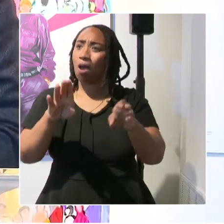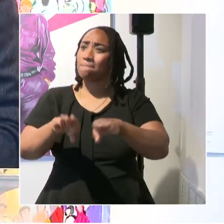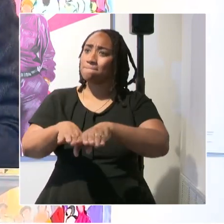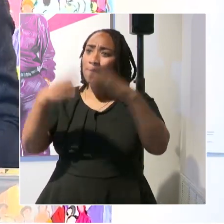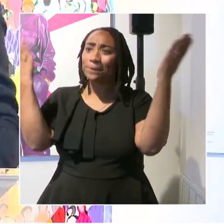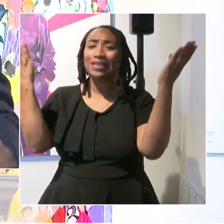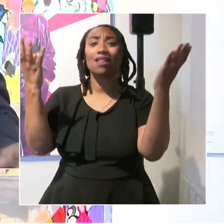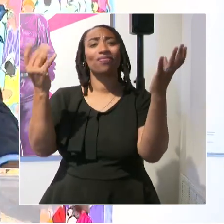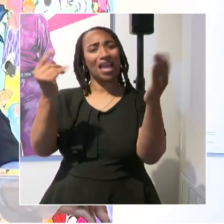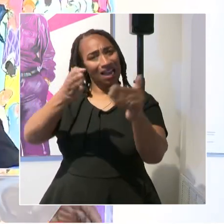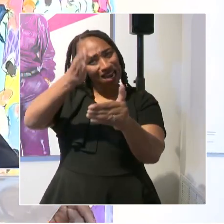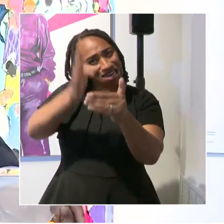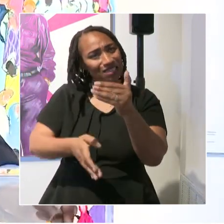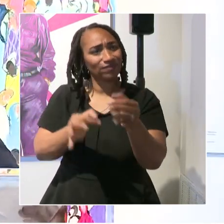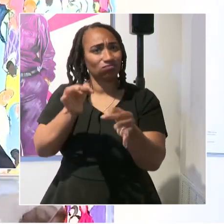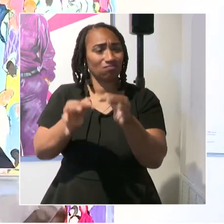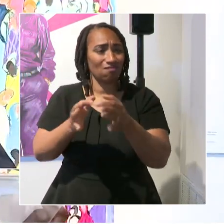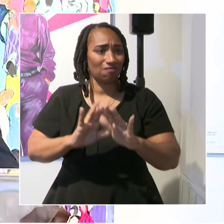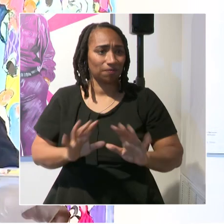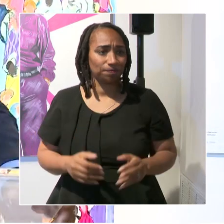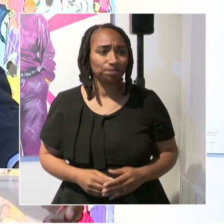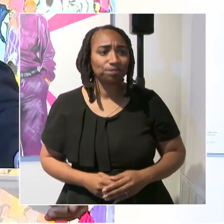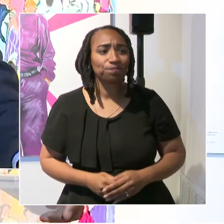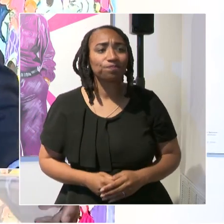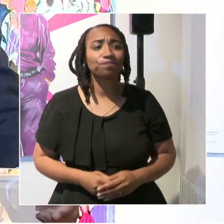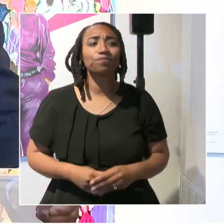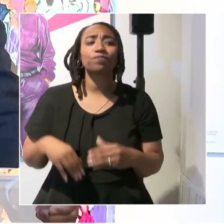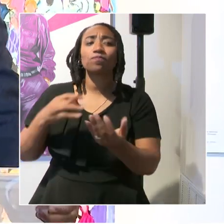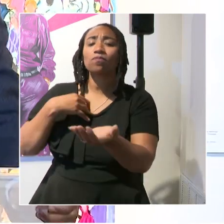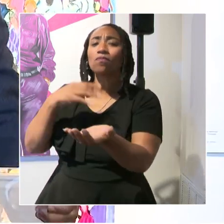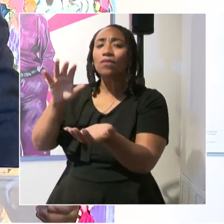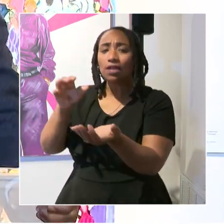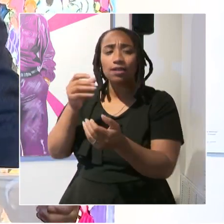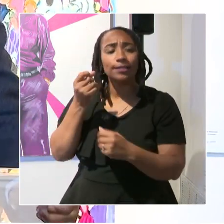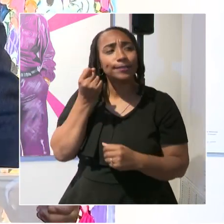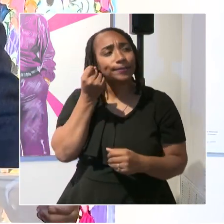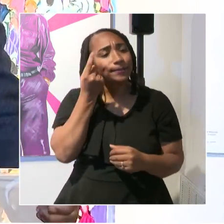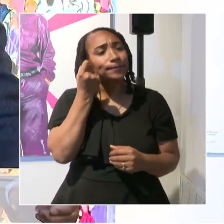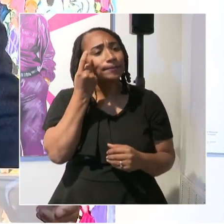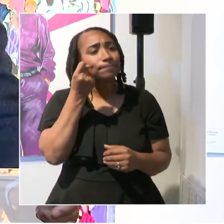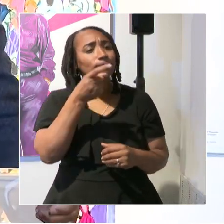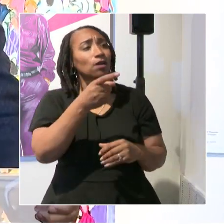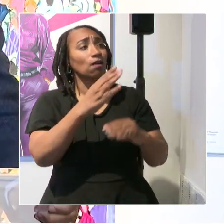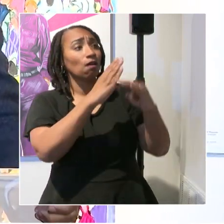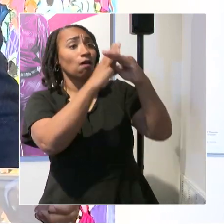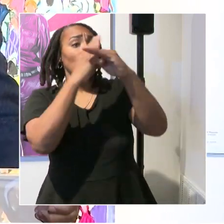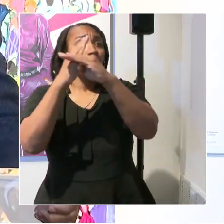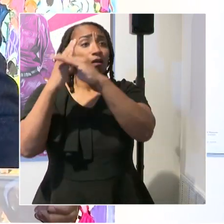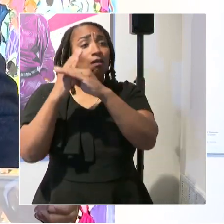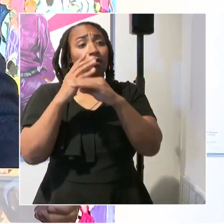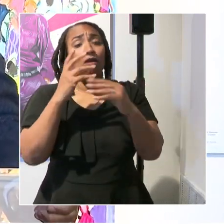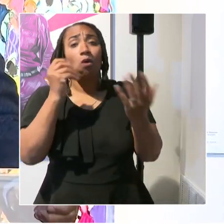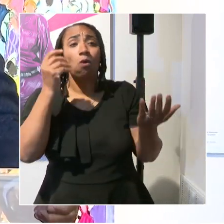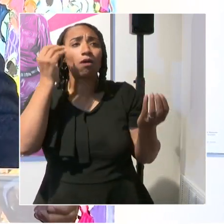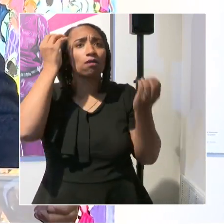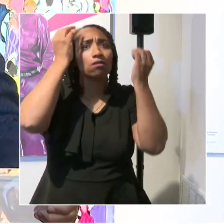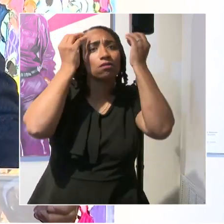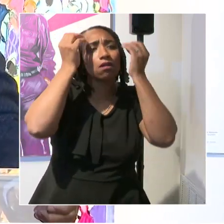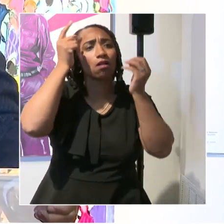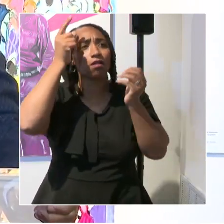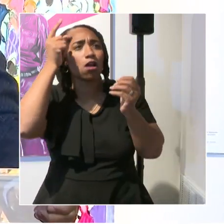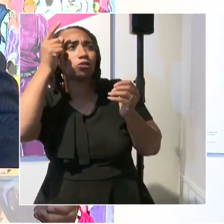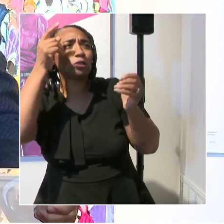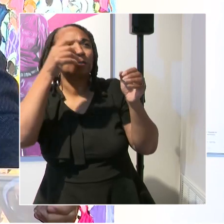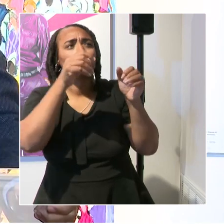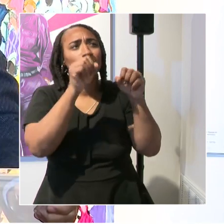now to talk about just the hurdles or the logistics that the council has to consider, that